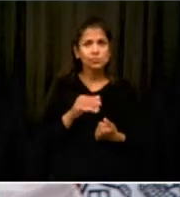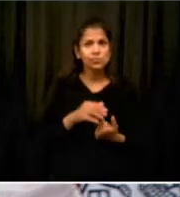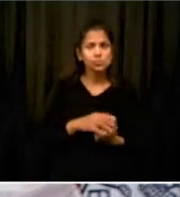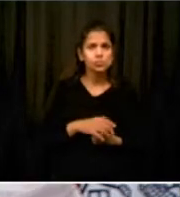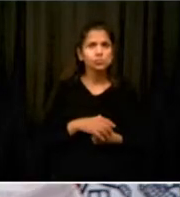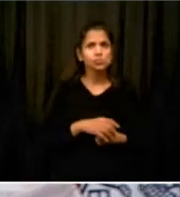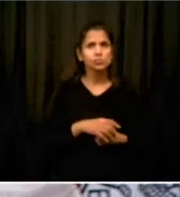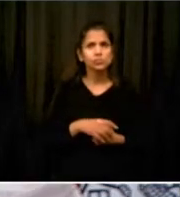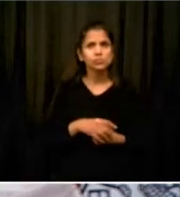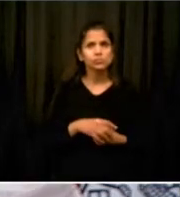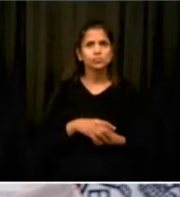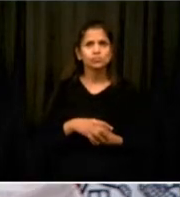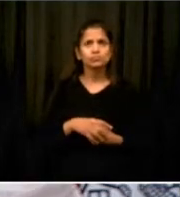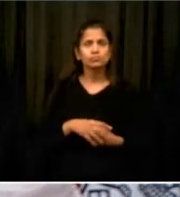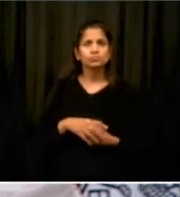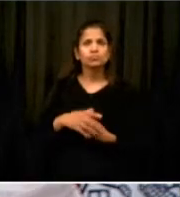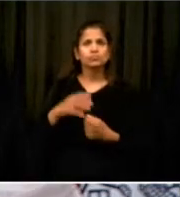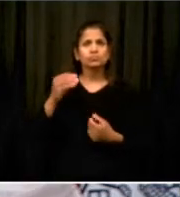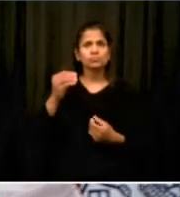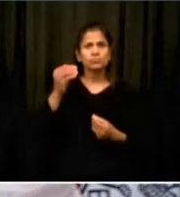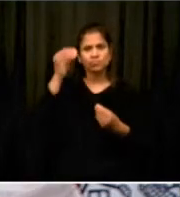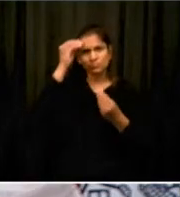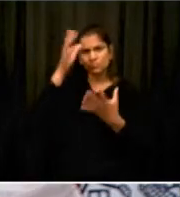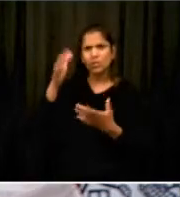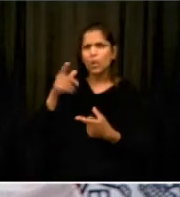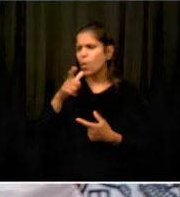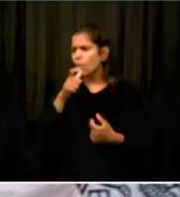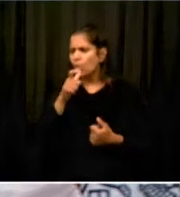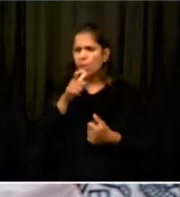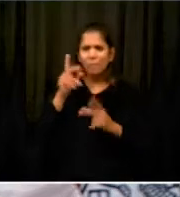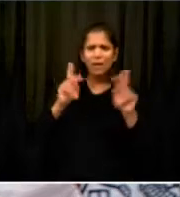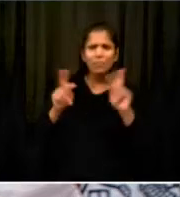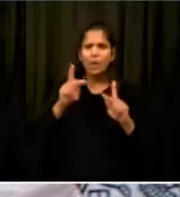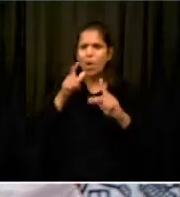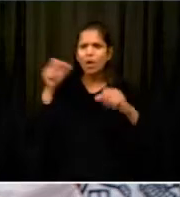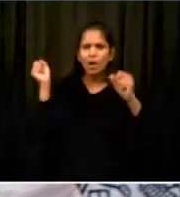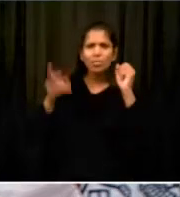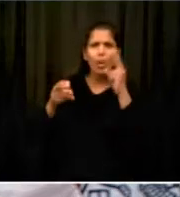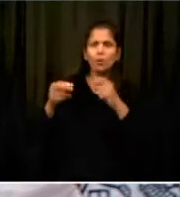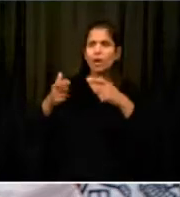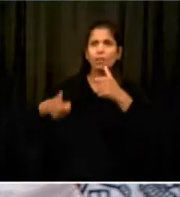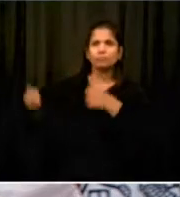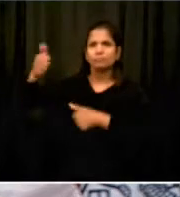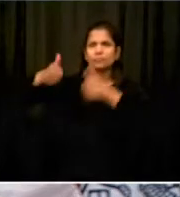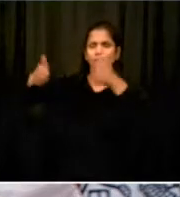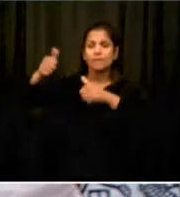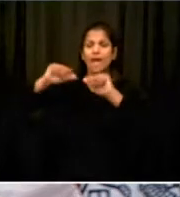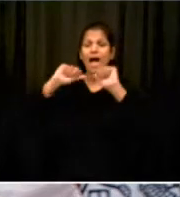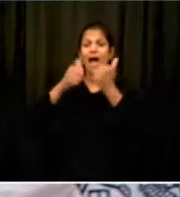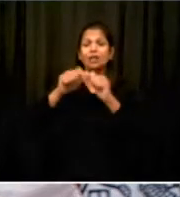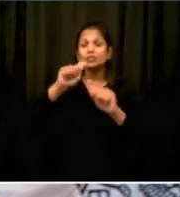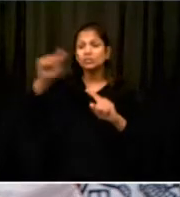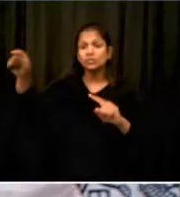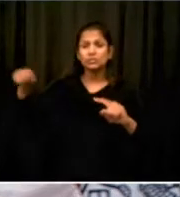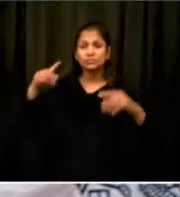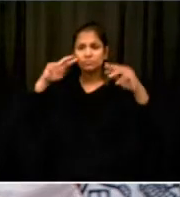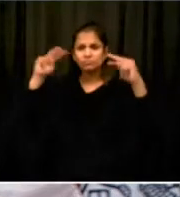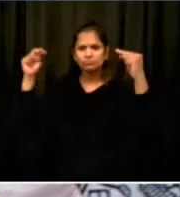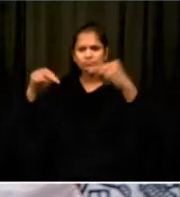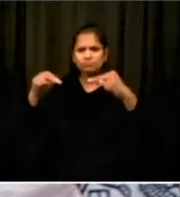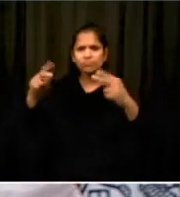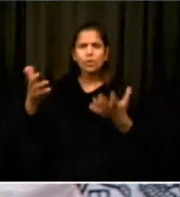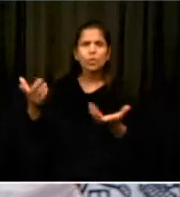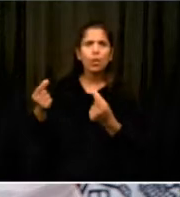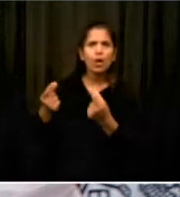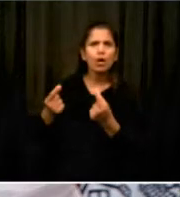comes from a city agency, it's perfect. But I will also, especially if it's something where there's emerging information over time. But I